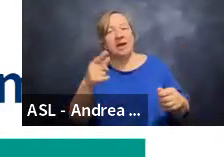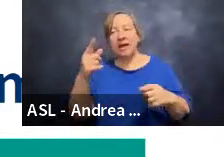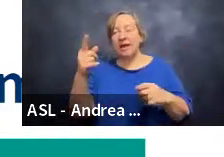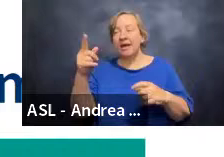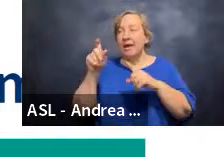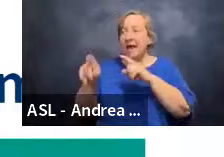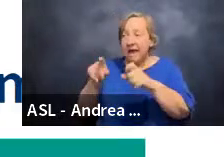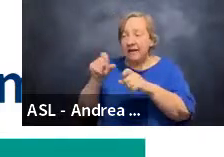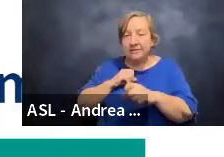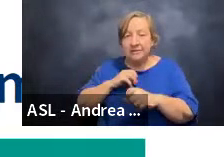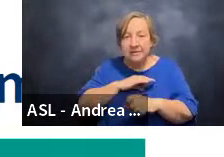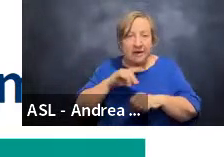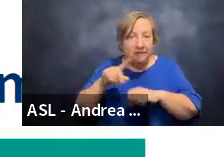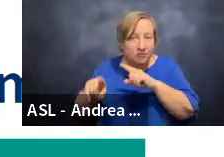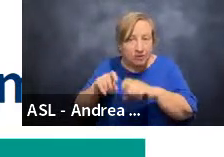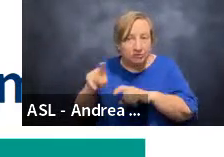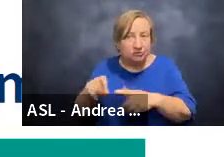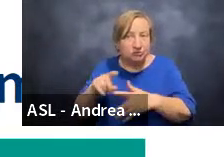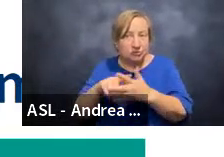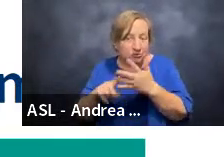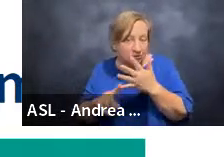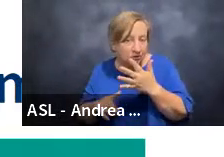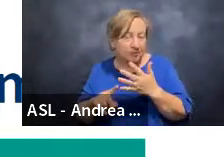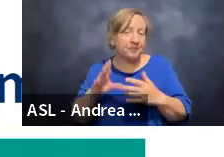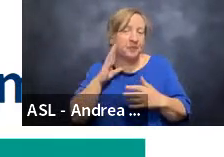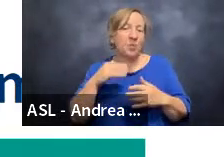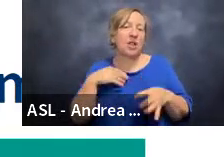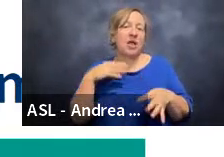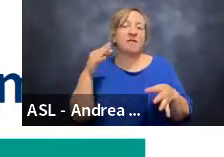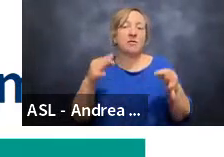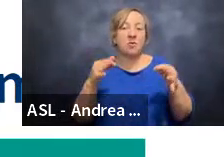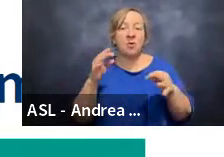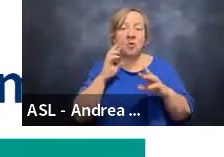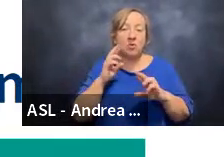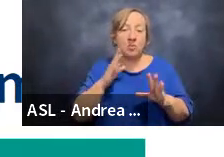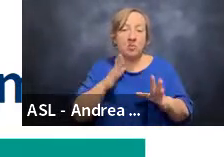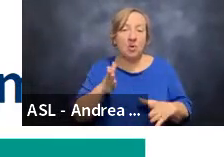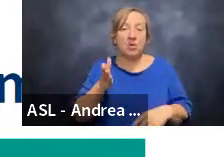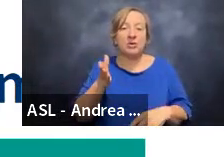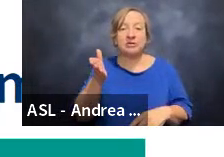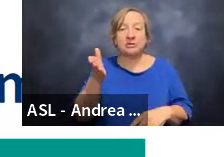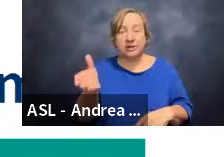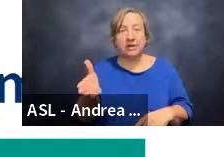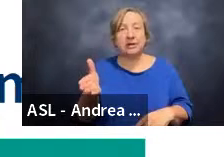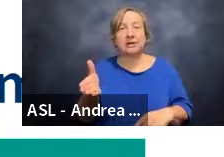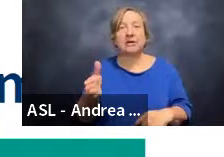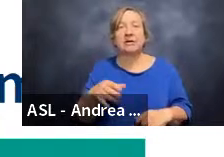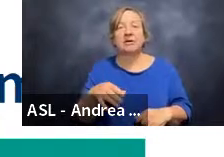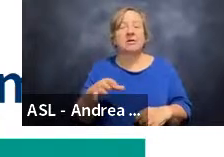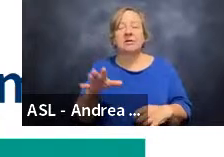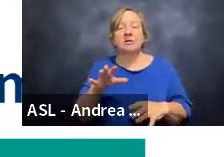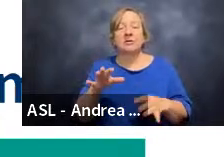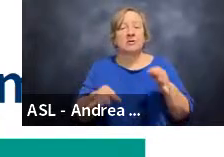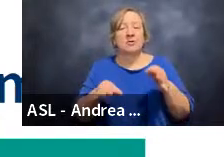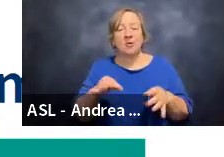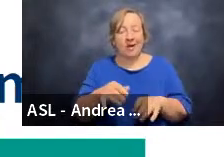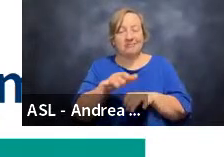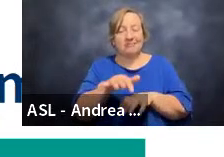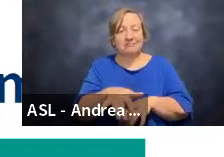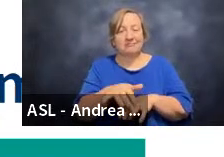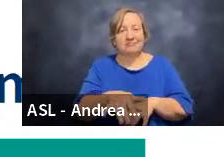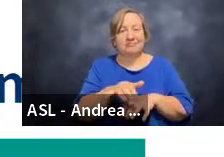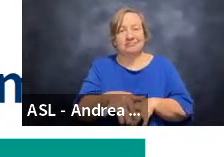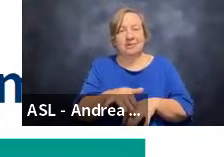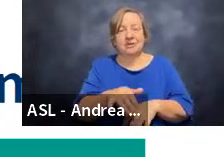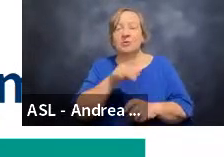questions. And then we'll have court reporters available for you to give oral comment, or we'll have